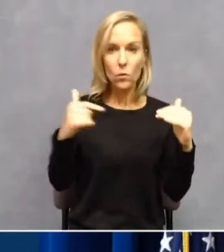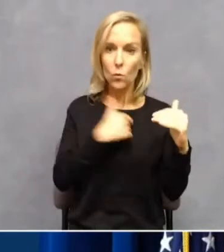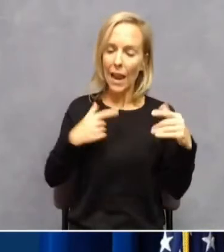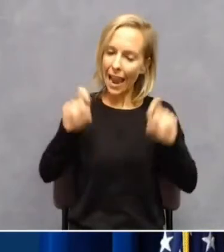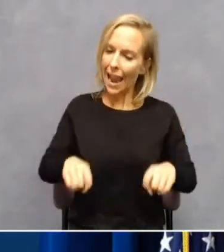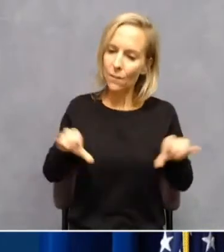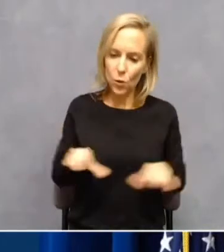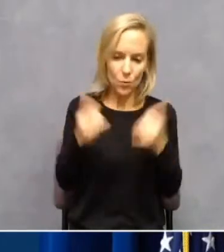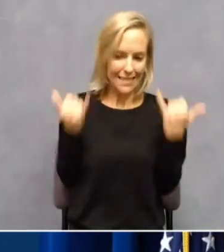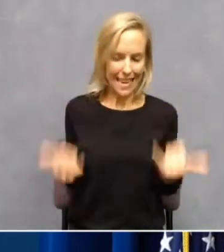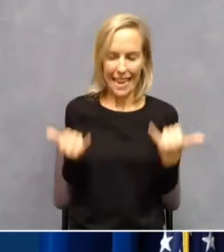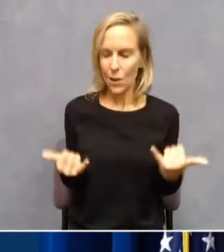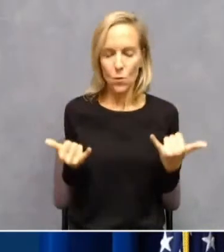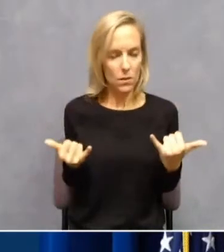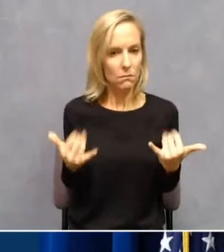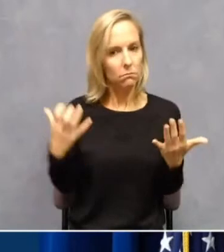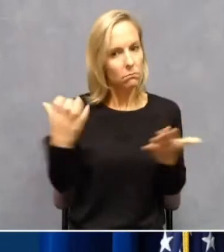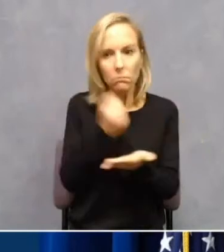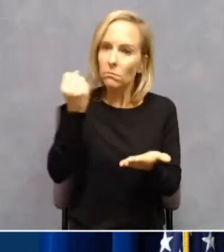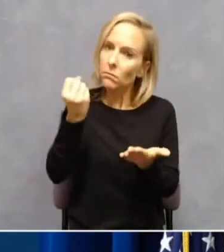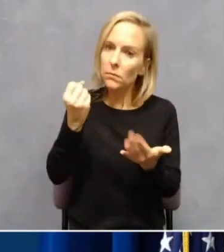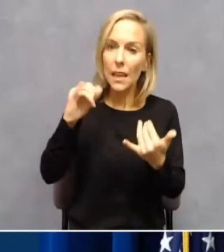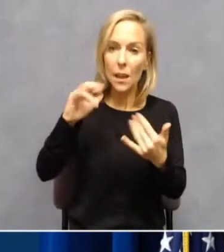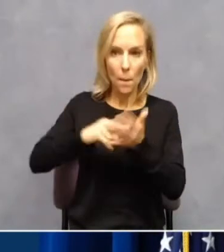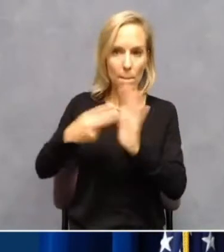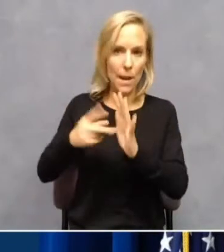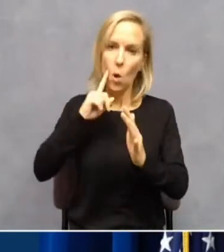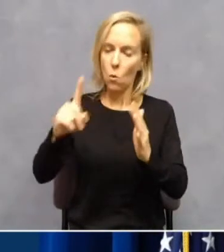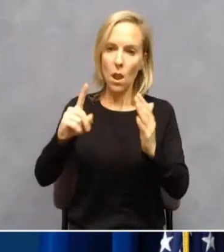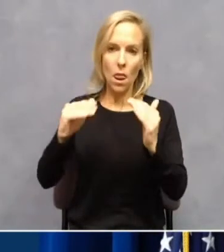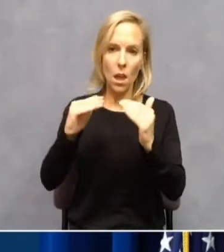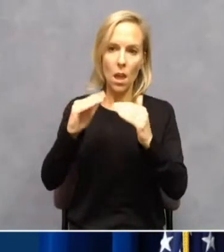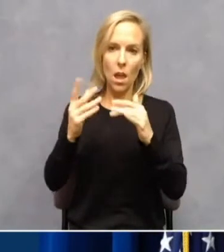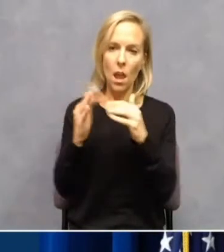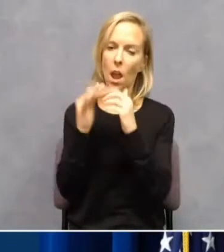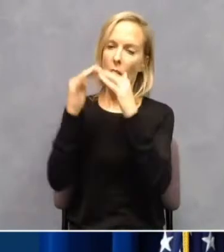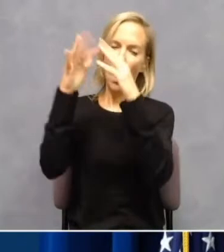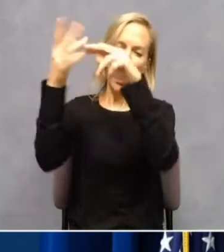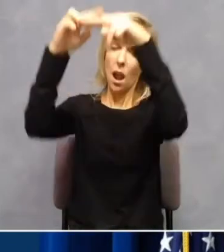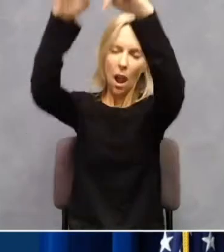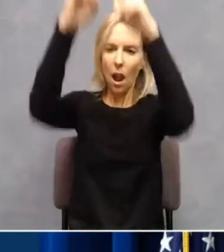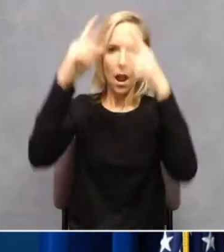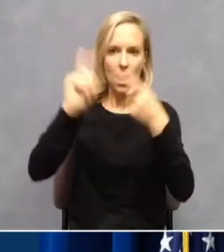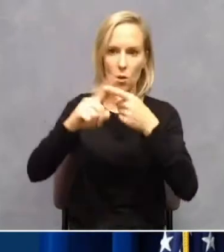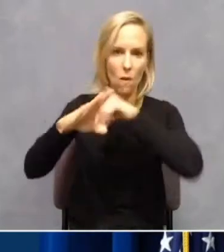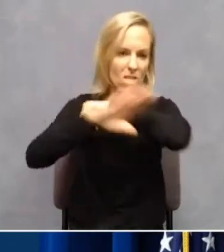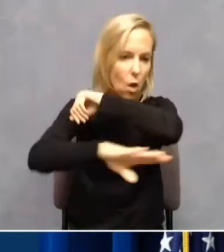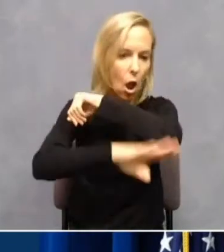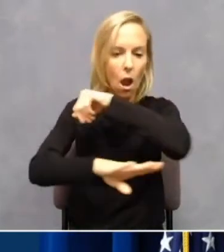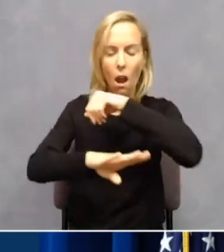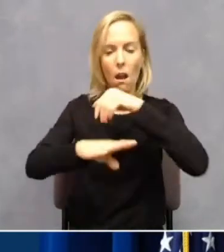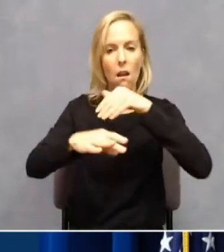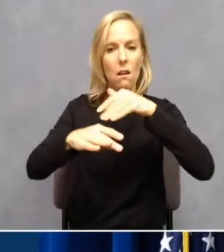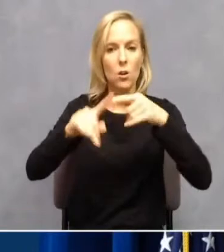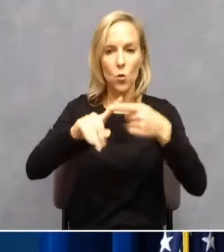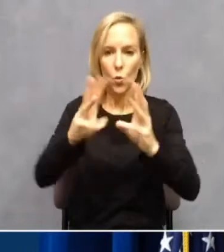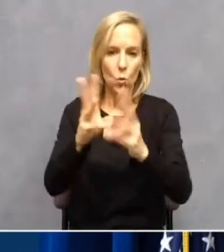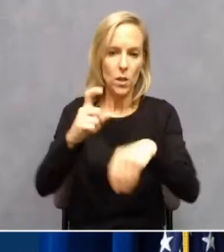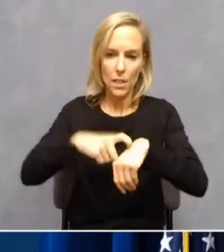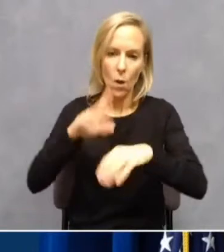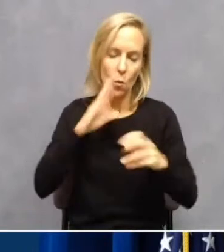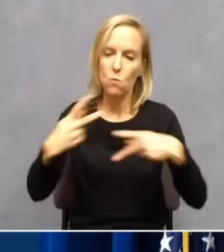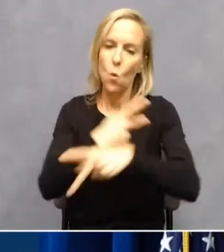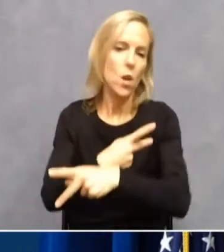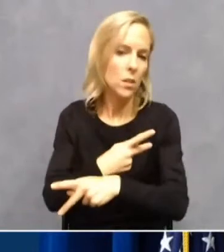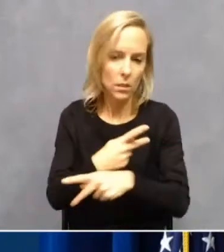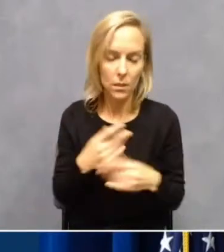now, that level is going to be way too high moving into the fall and moving into the winter. And today's report